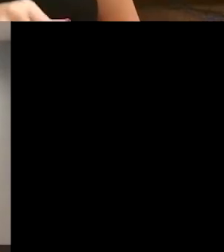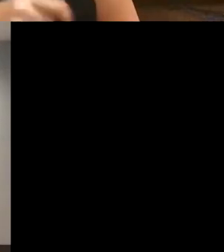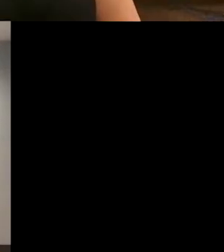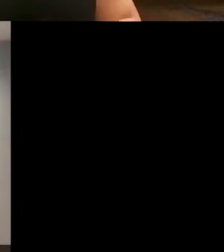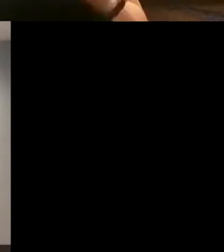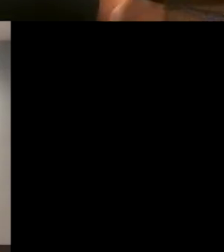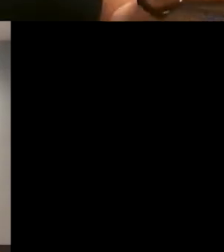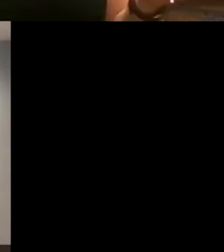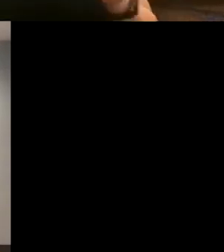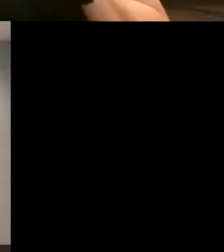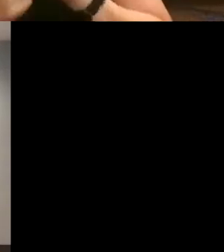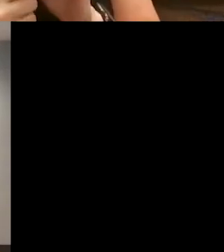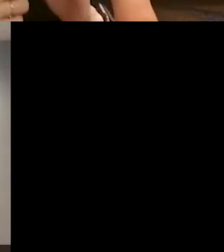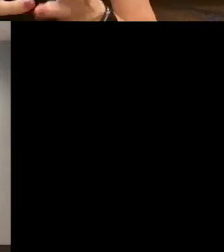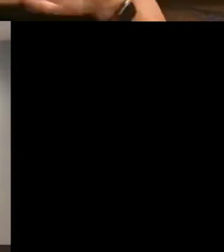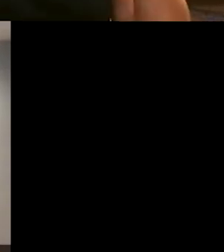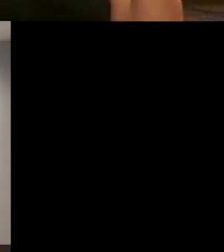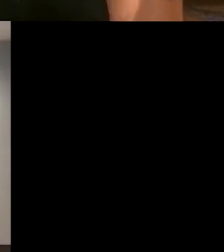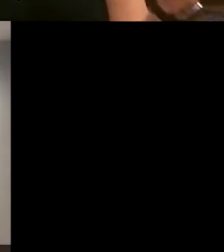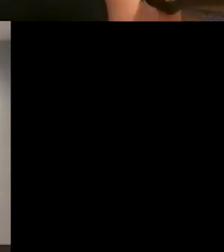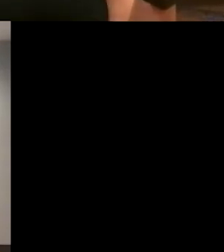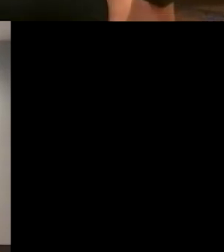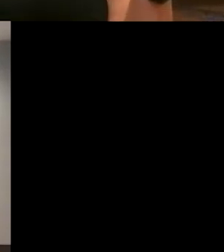sign of enormous